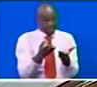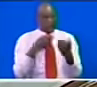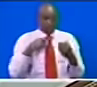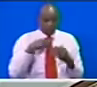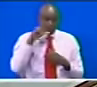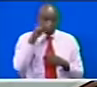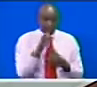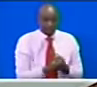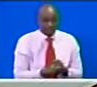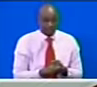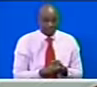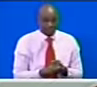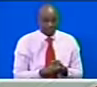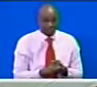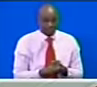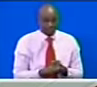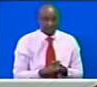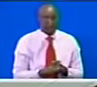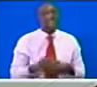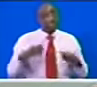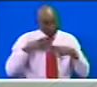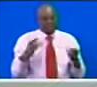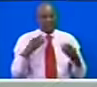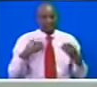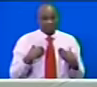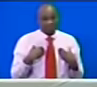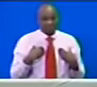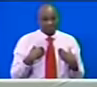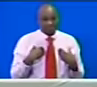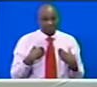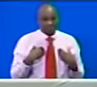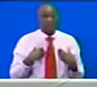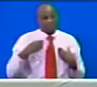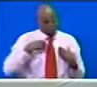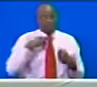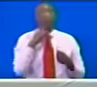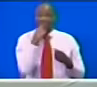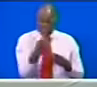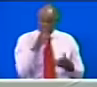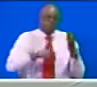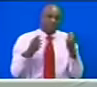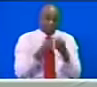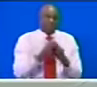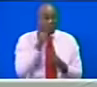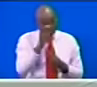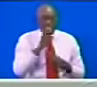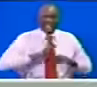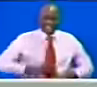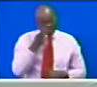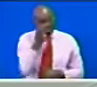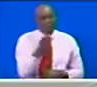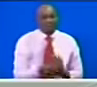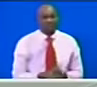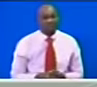Twitter and the hate was interesting. Or rather, I didn't post it, but we'll tell you all about that. Let's take a break. We'll be right back.